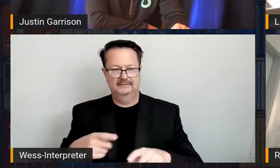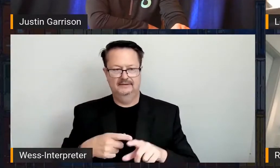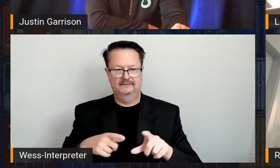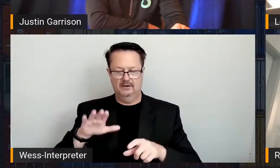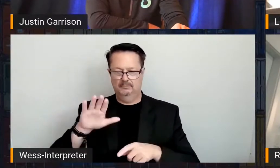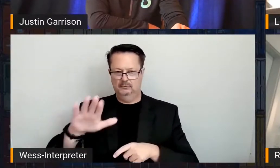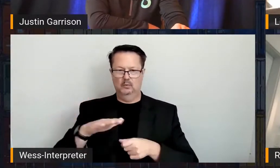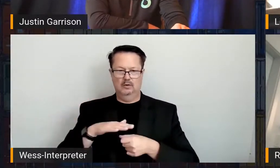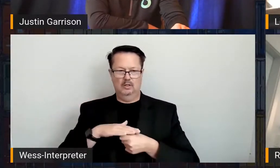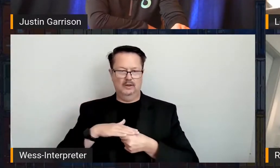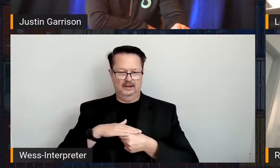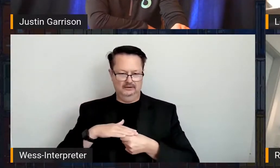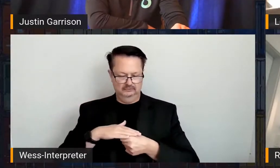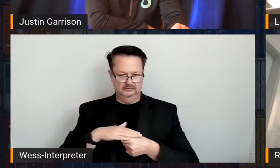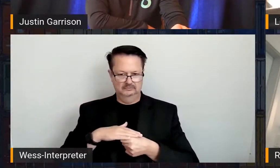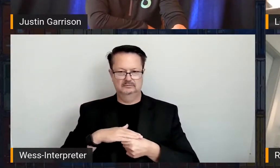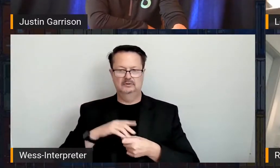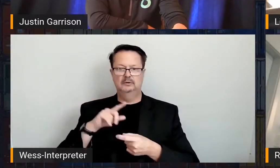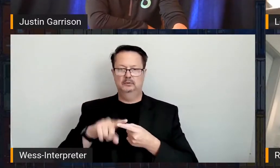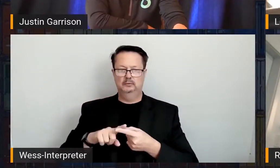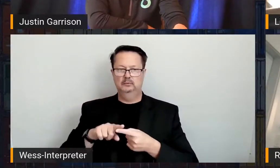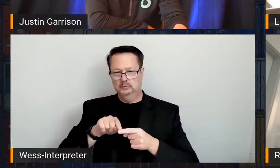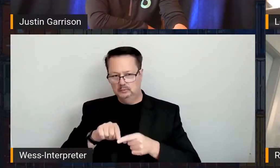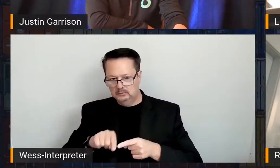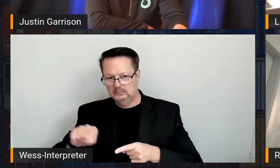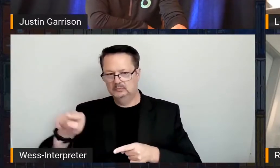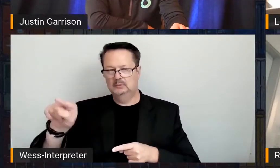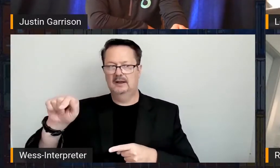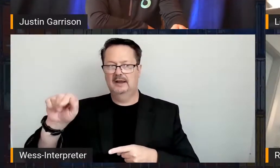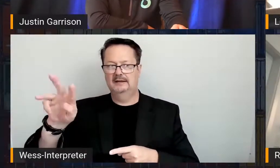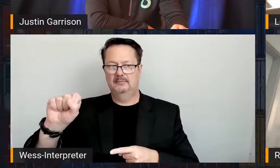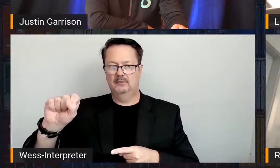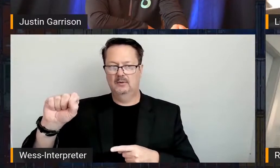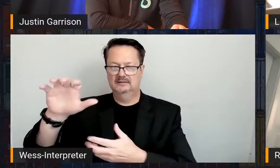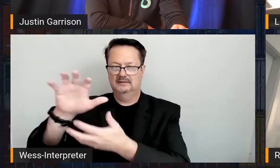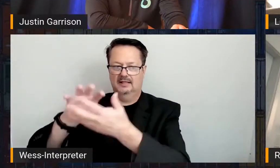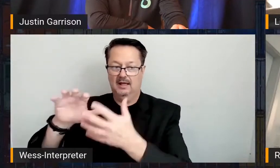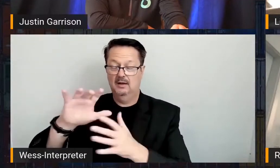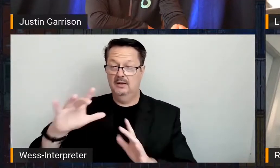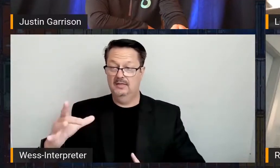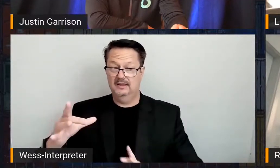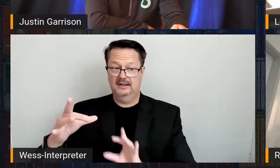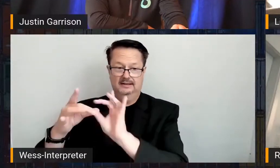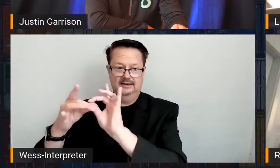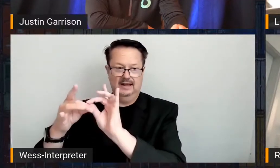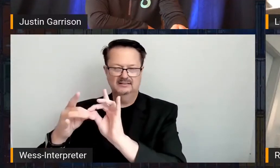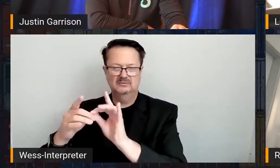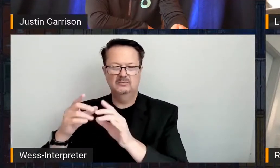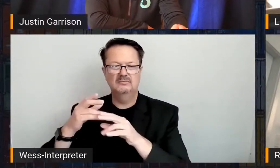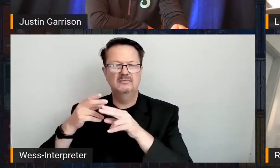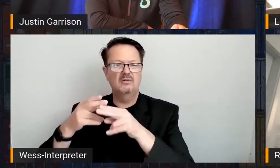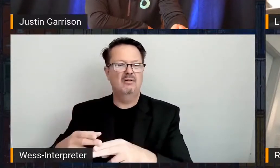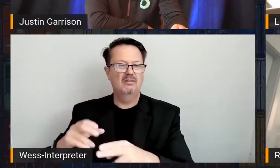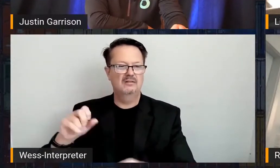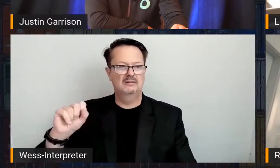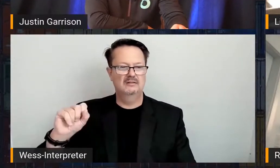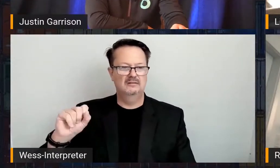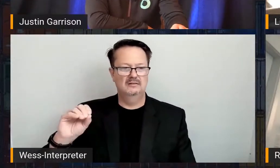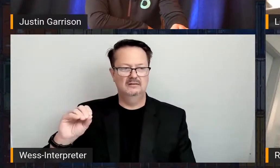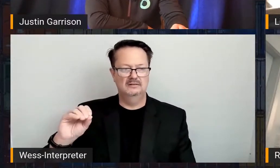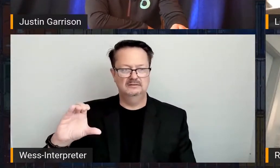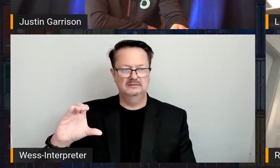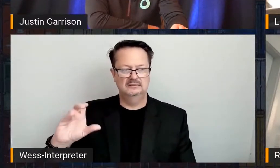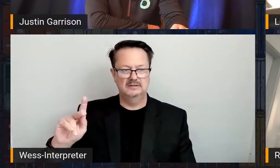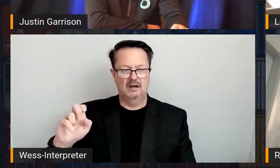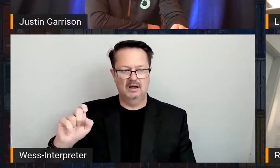to AWS Cloud, because this connection is going to be established as a socket right from the agent to AWS